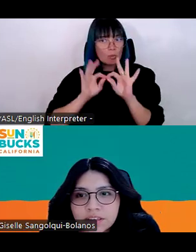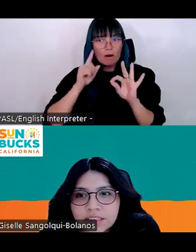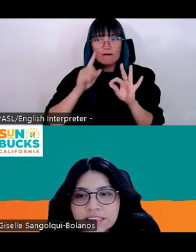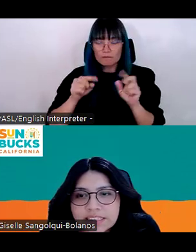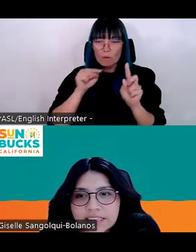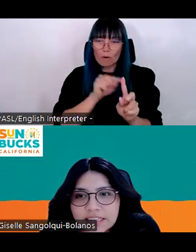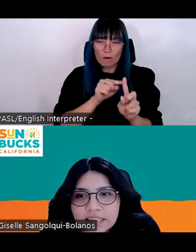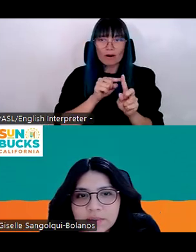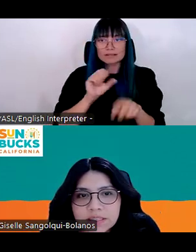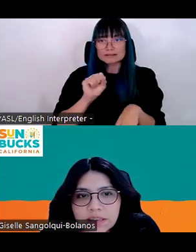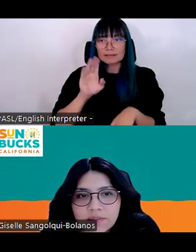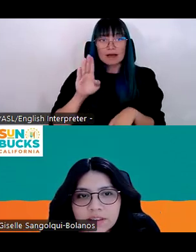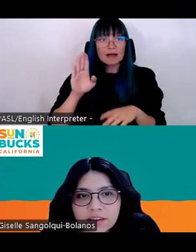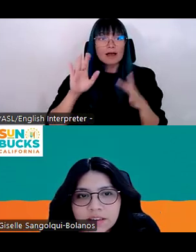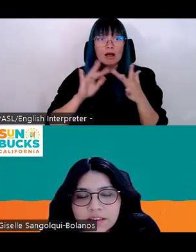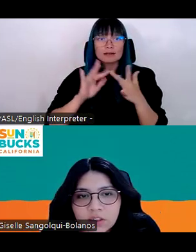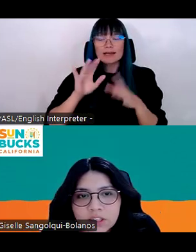number is